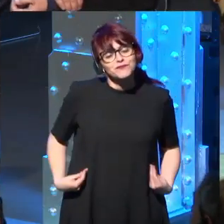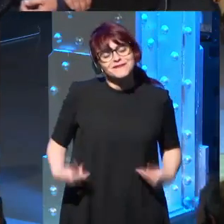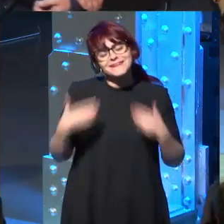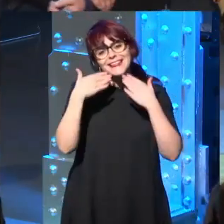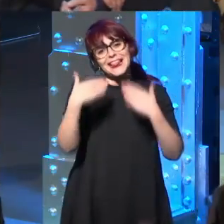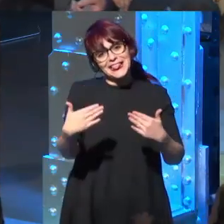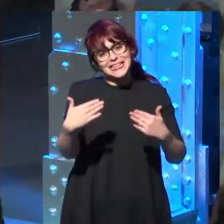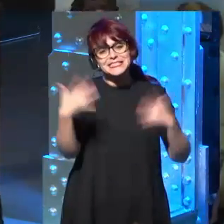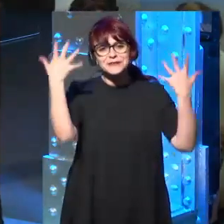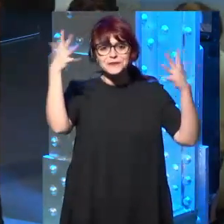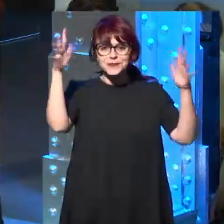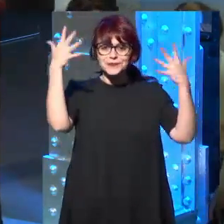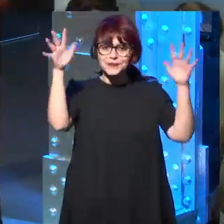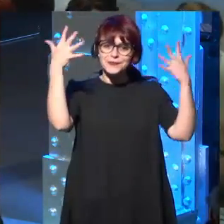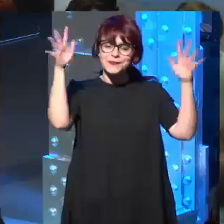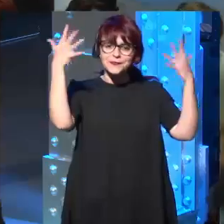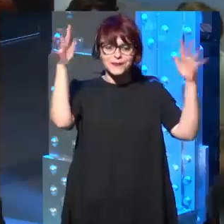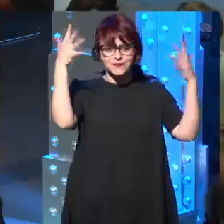much.